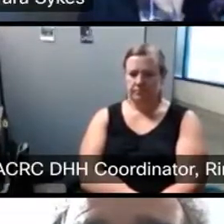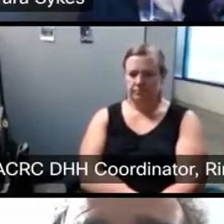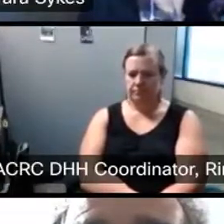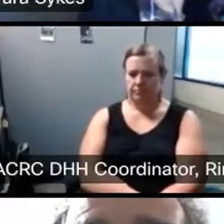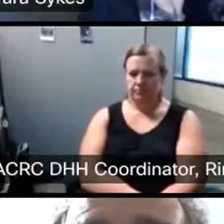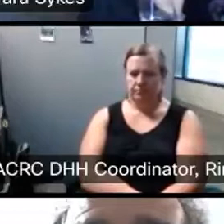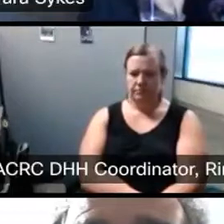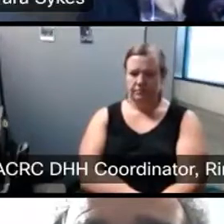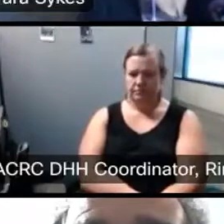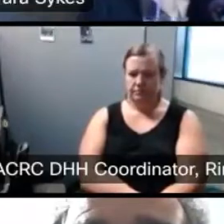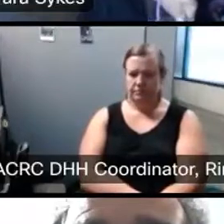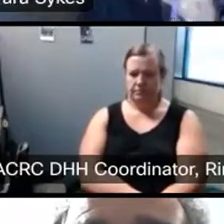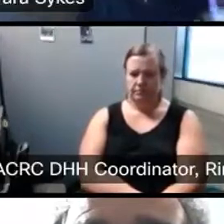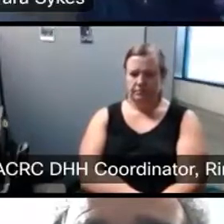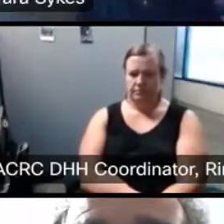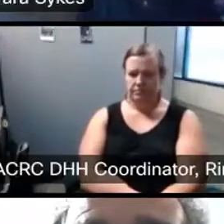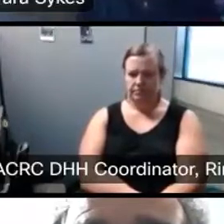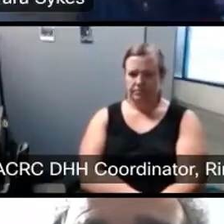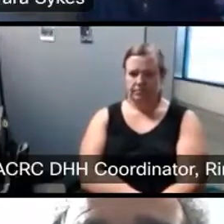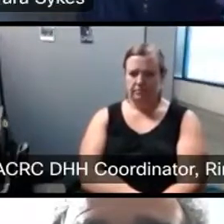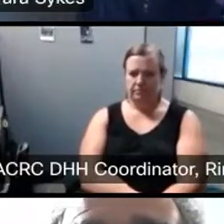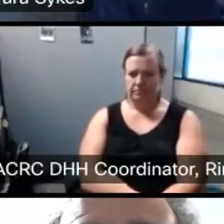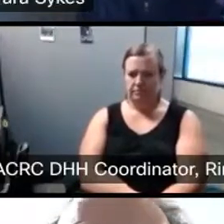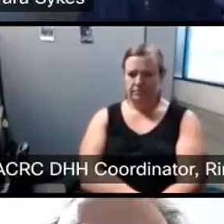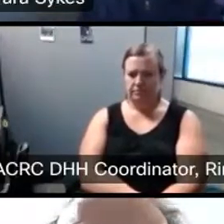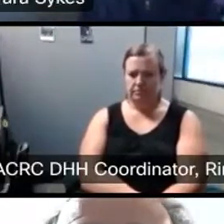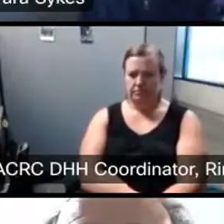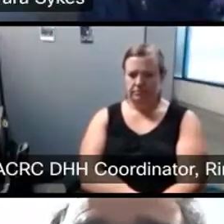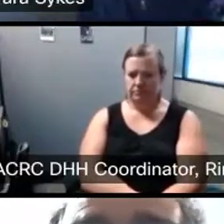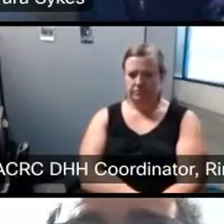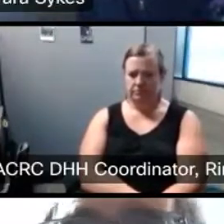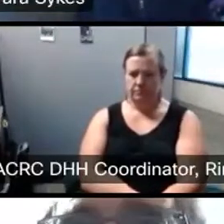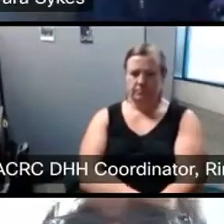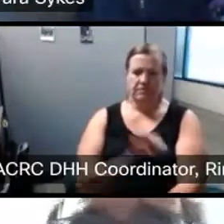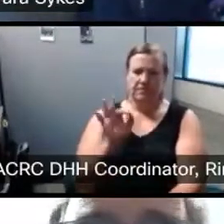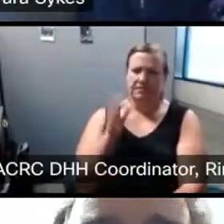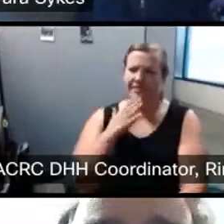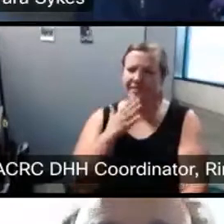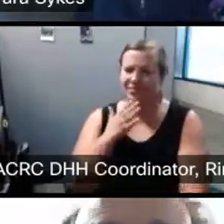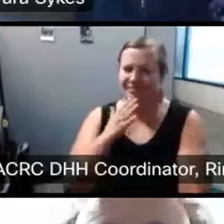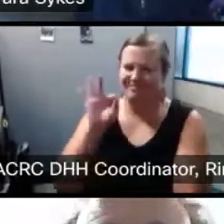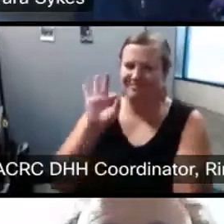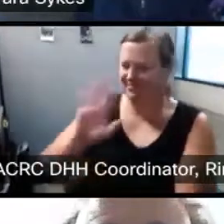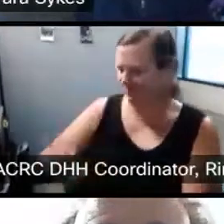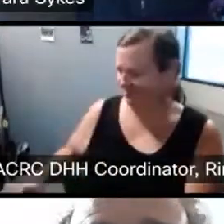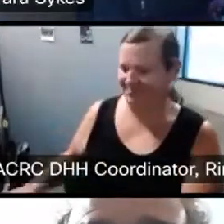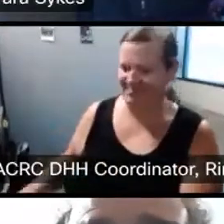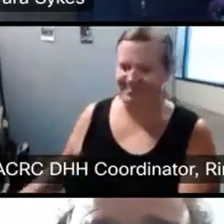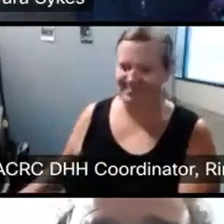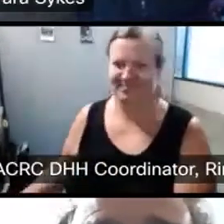Too. All right. Yeah. Thank you all so much. Thank you. Bye-bye. Stay cool, everybody. Thank you, The Tracy's